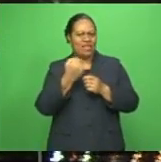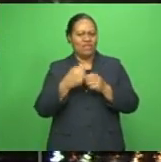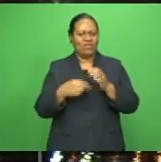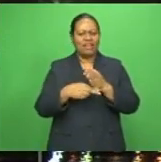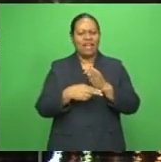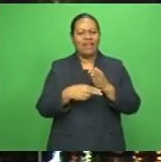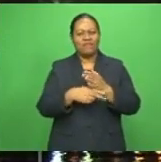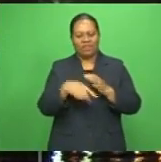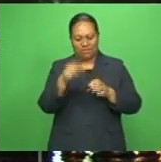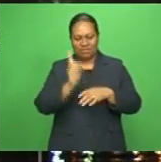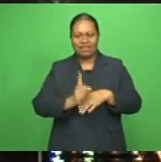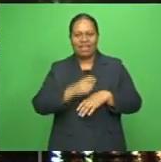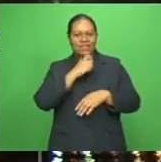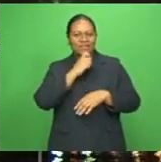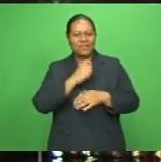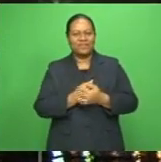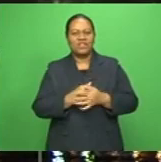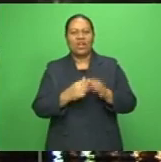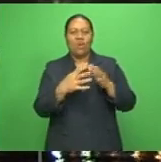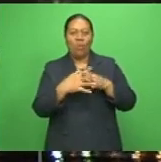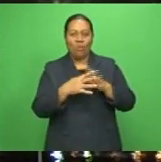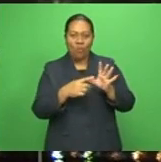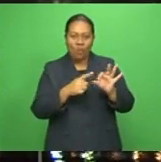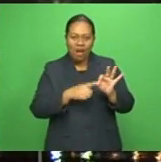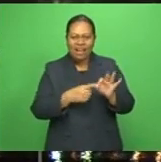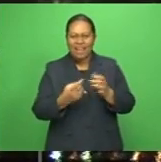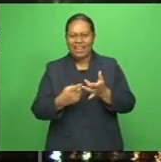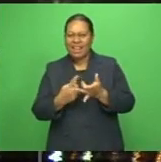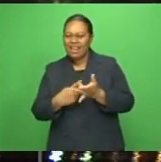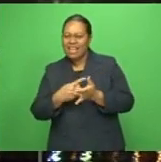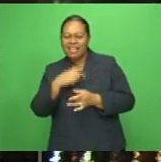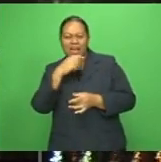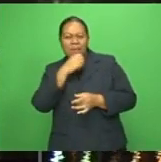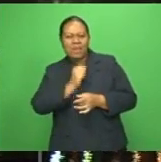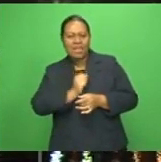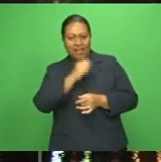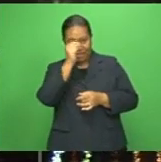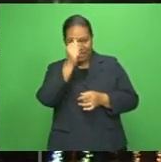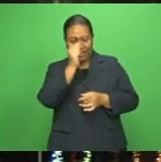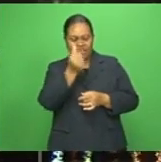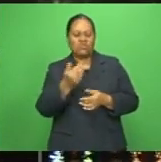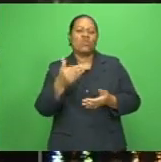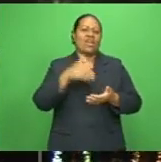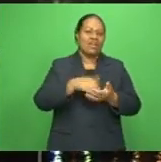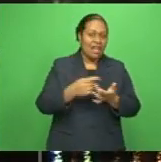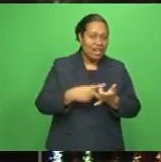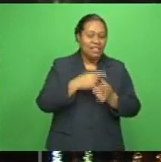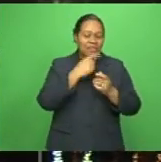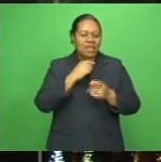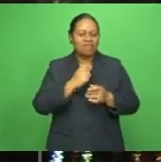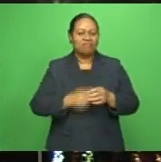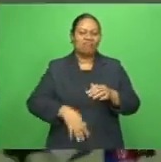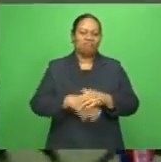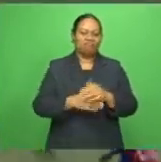Navua this afternoon. Wanga and Zahid scored a double each, while Ndrundru added another for the Men in Black.